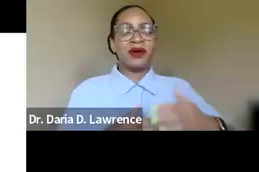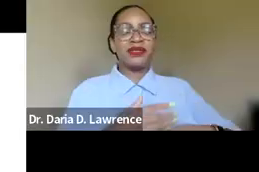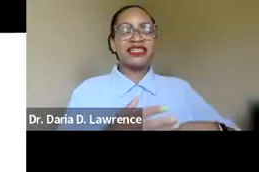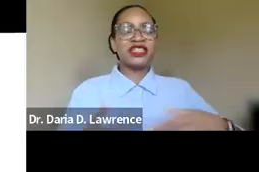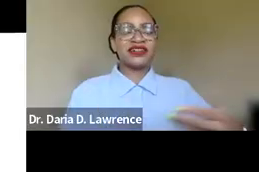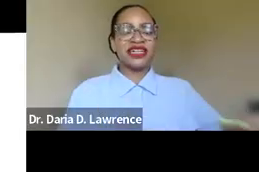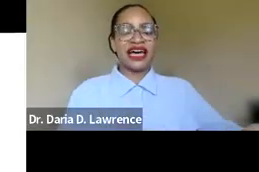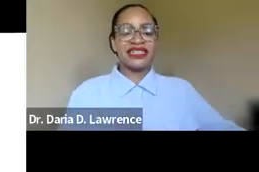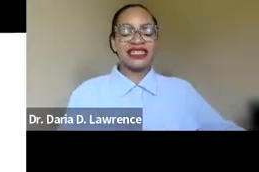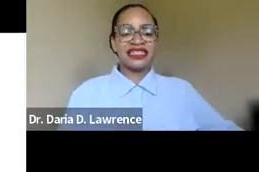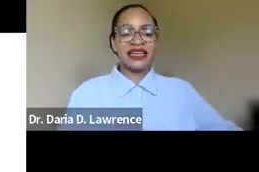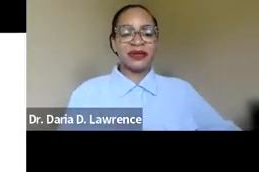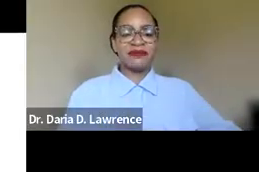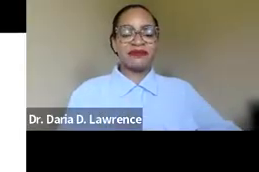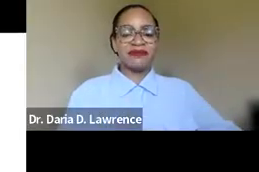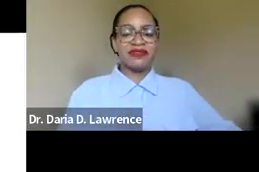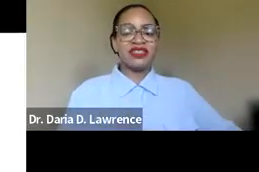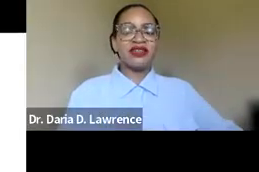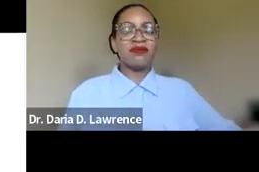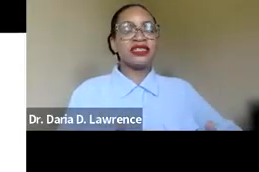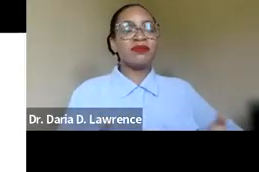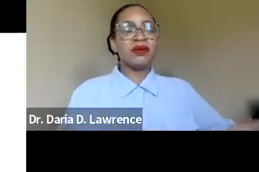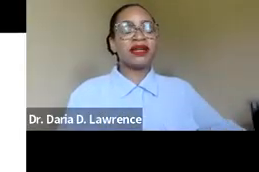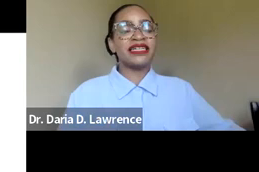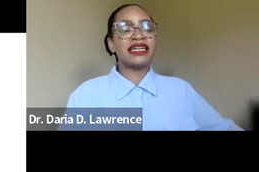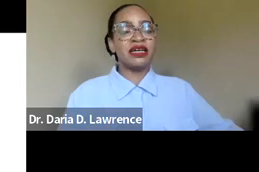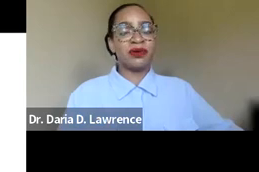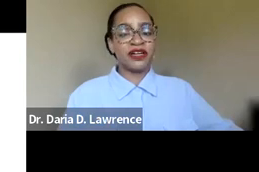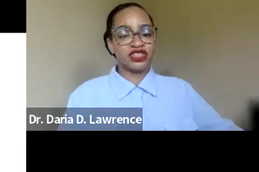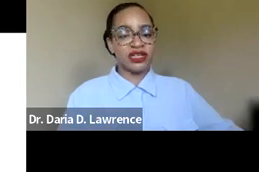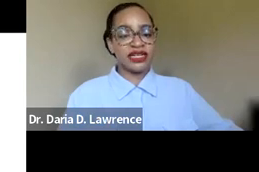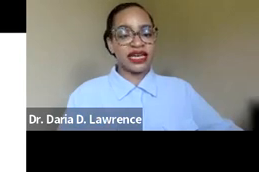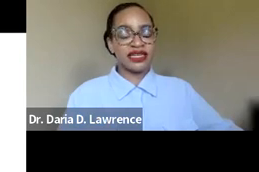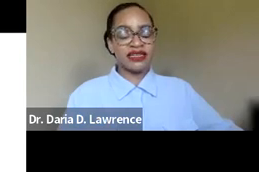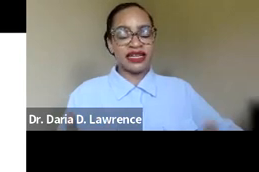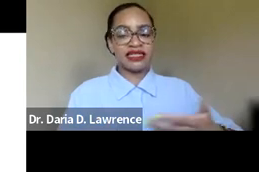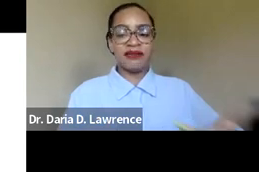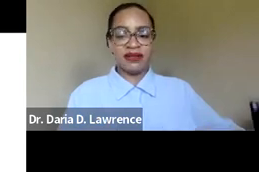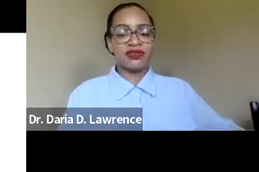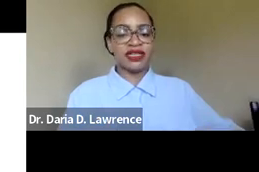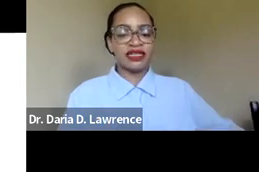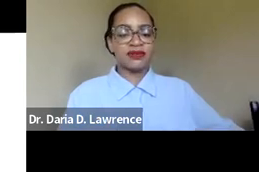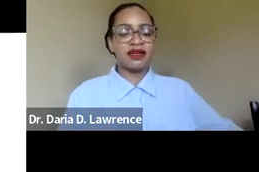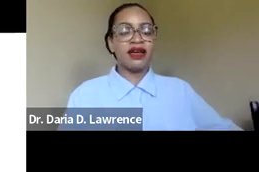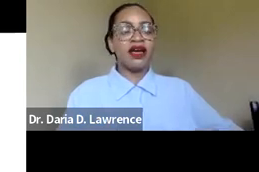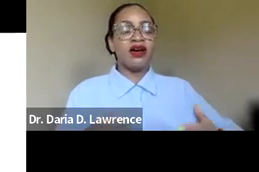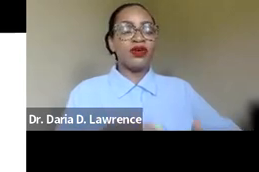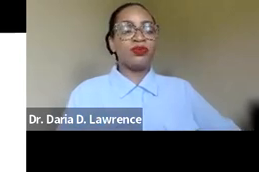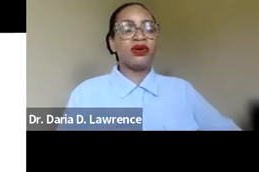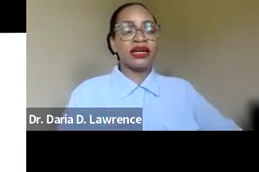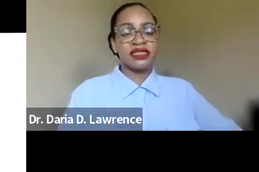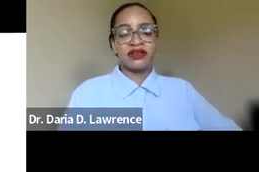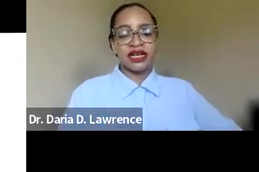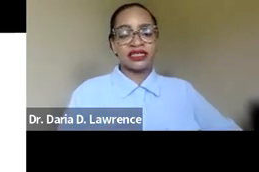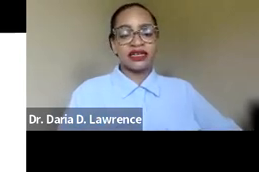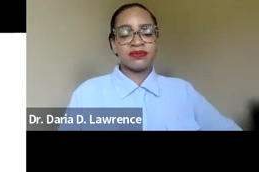I purposely generalize this statement so that this could be applied to any professional that is administering an assessment. When you